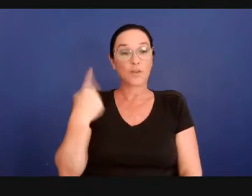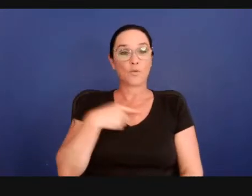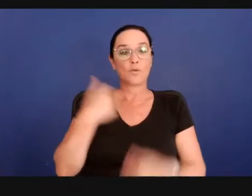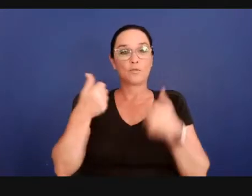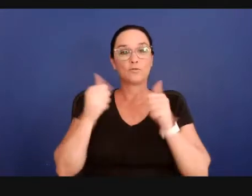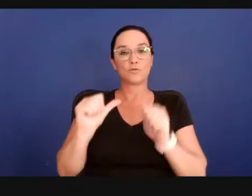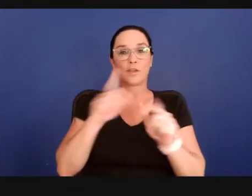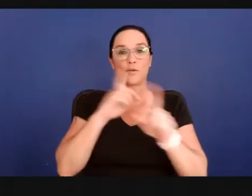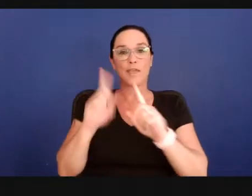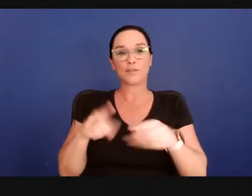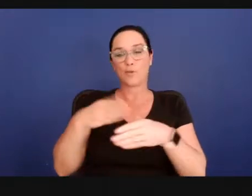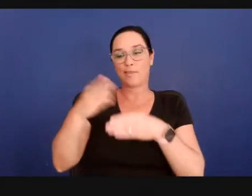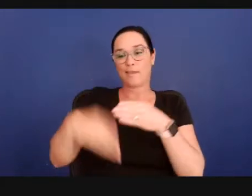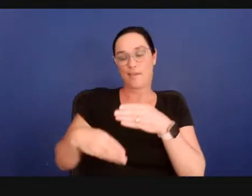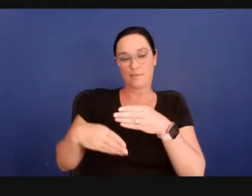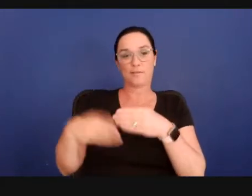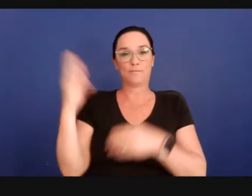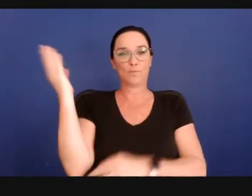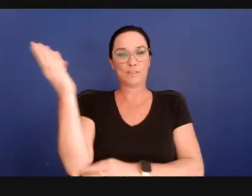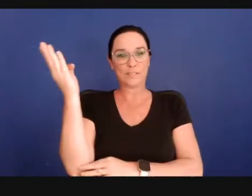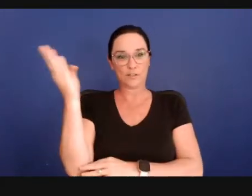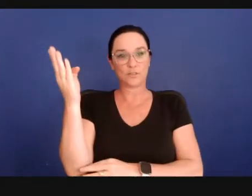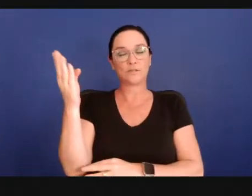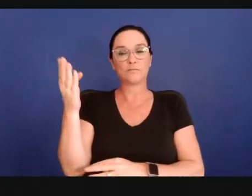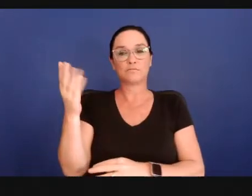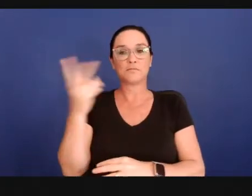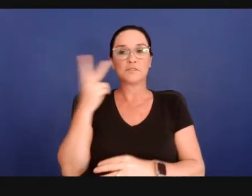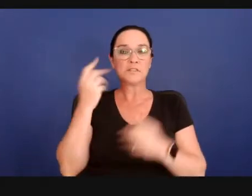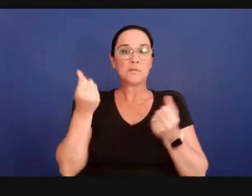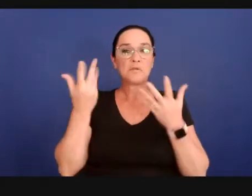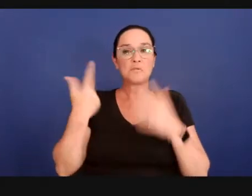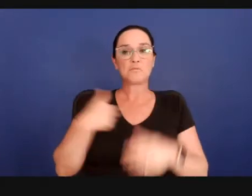the end of the program and try and get as many as we can answered.